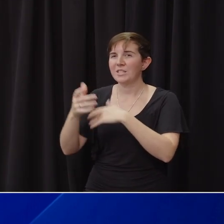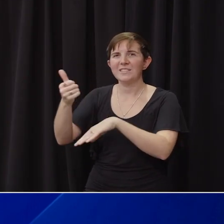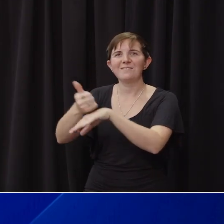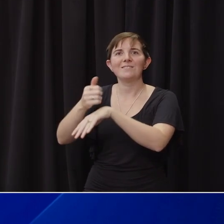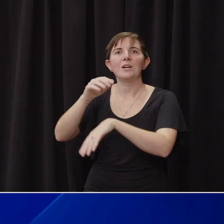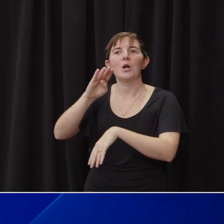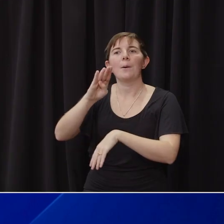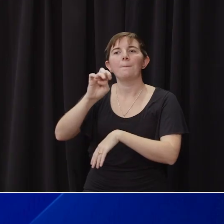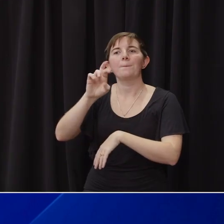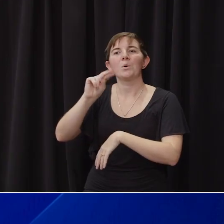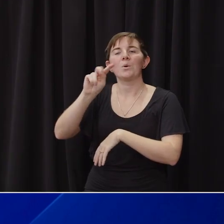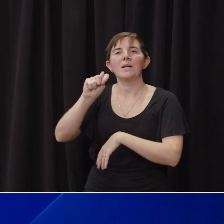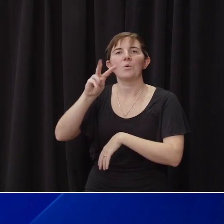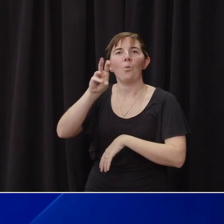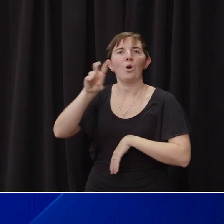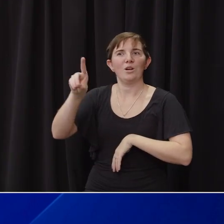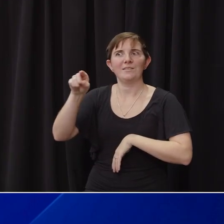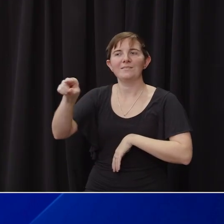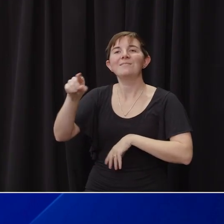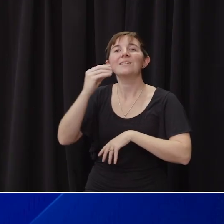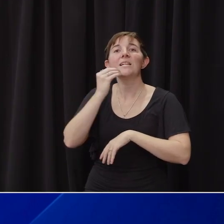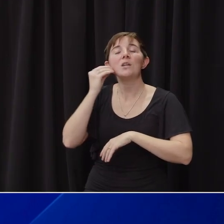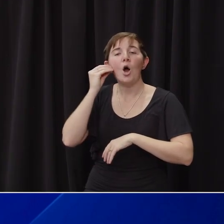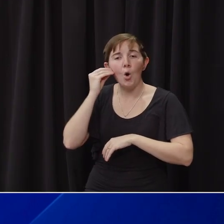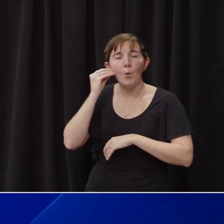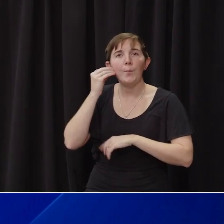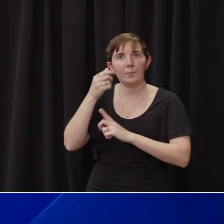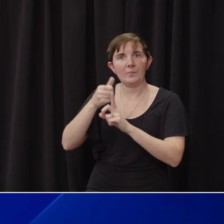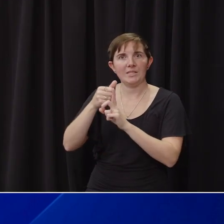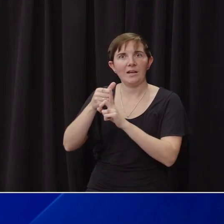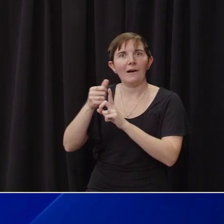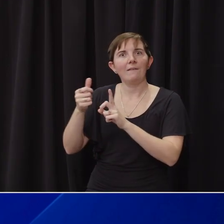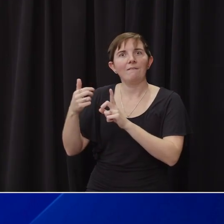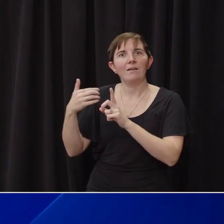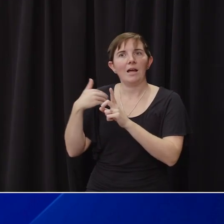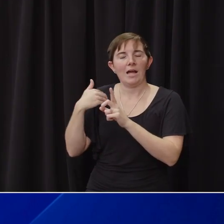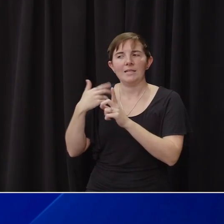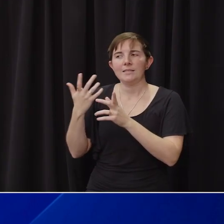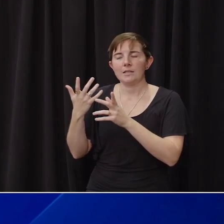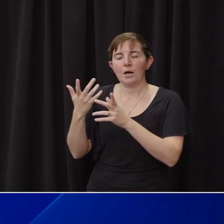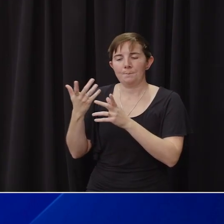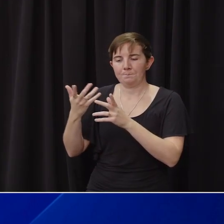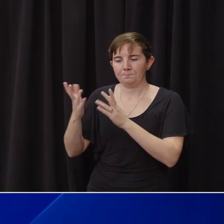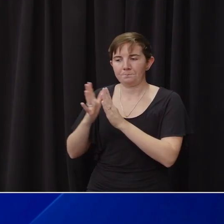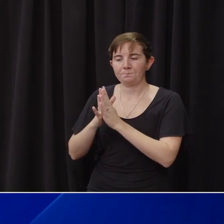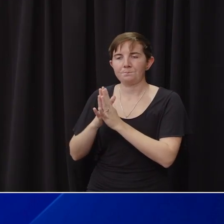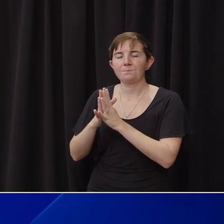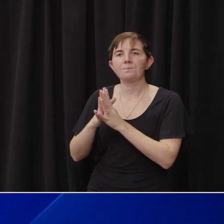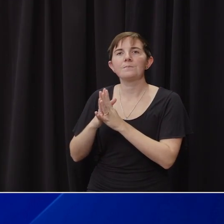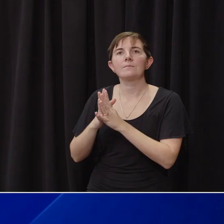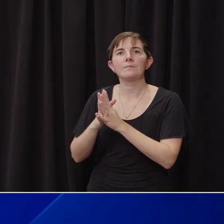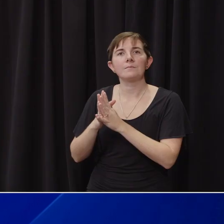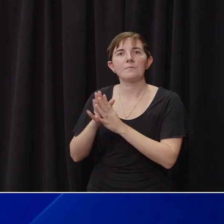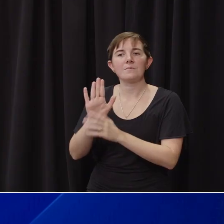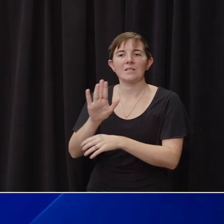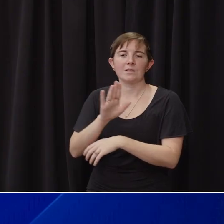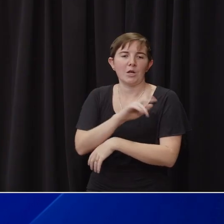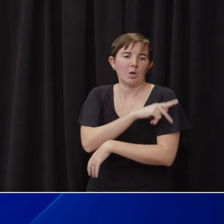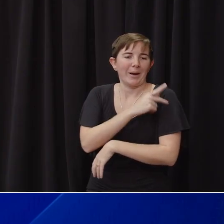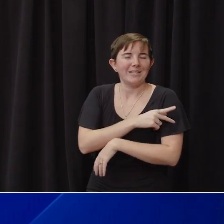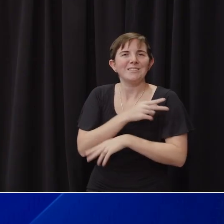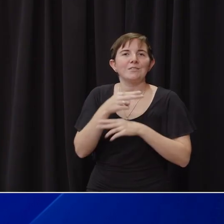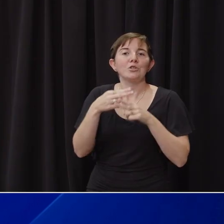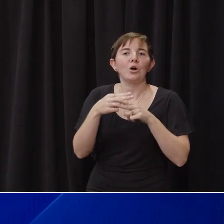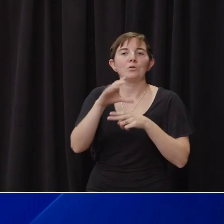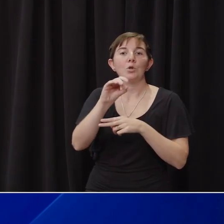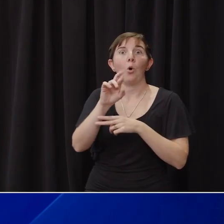Brentwood, and it's a home that has, their patients are called core